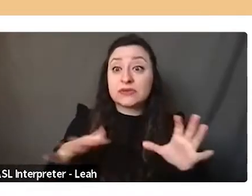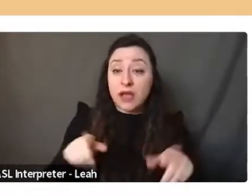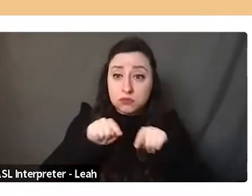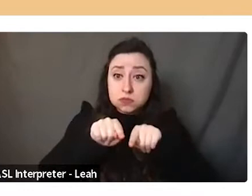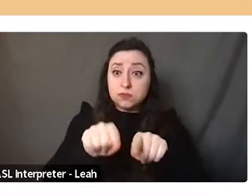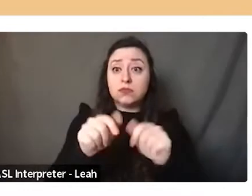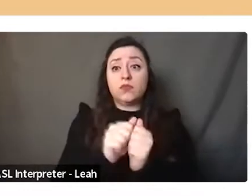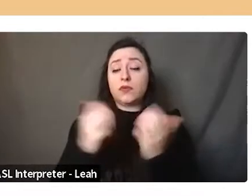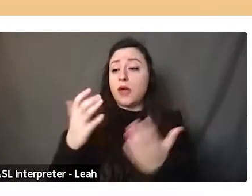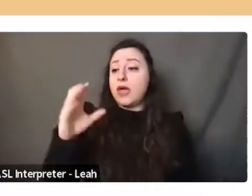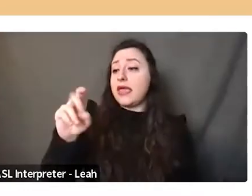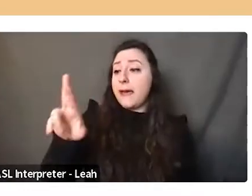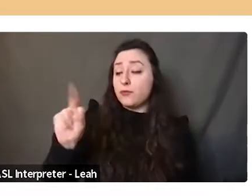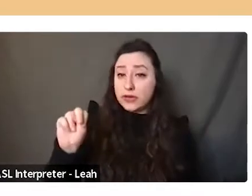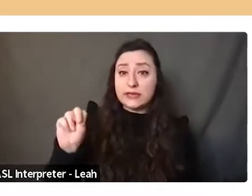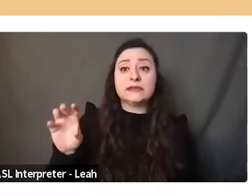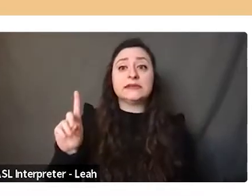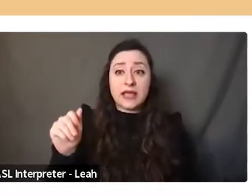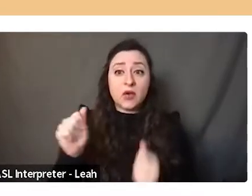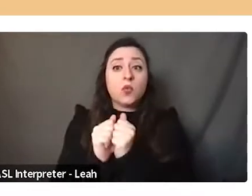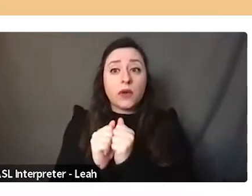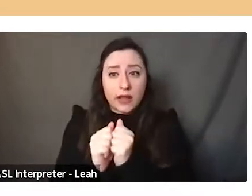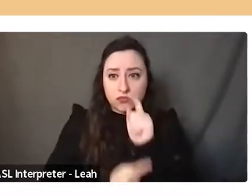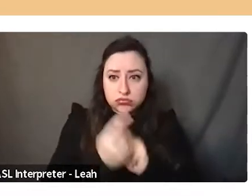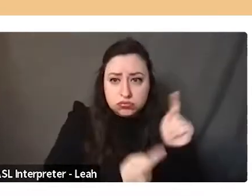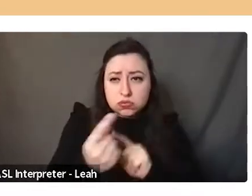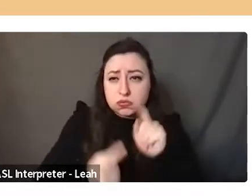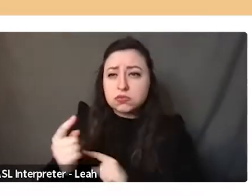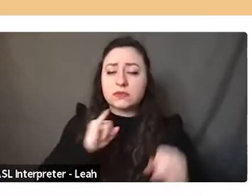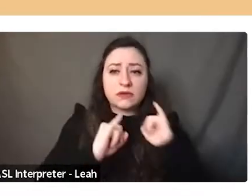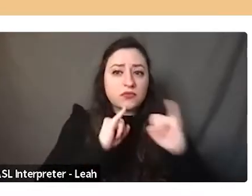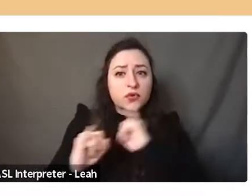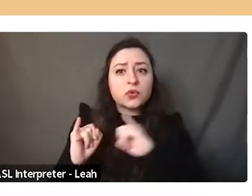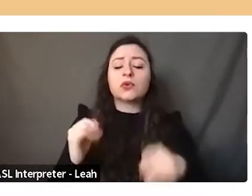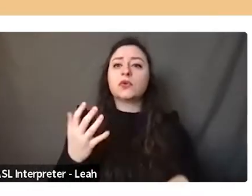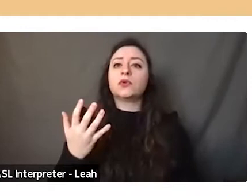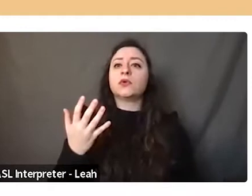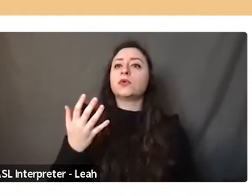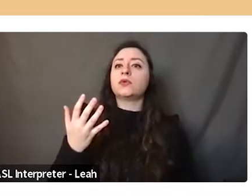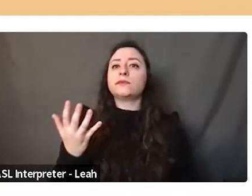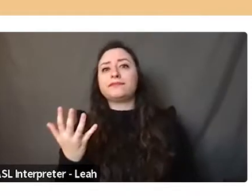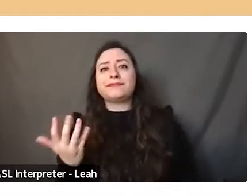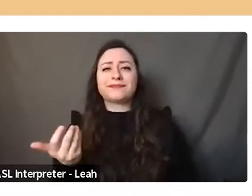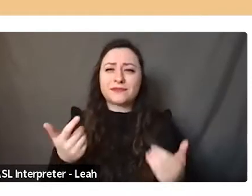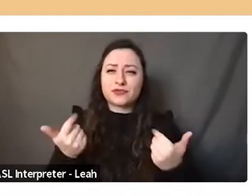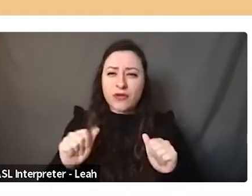what Cameron was doing in the one-on-one series of interviews we've conducted were to kind of